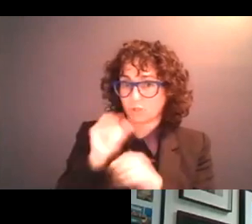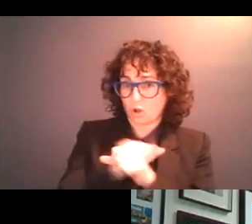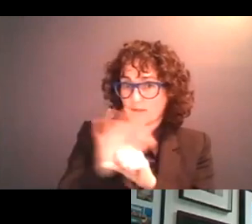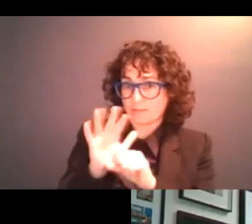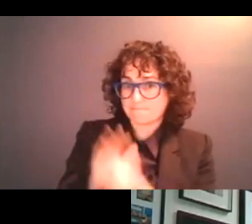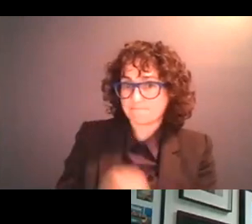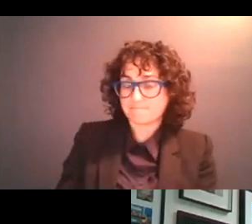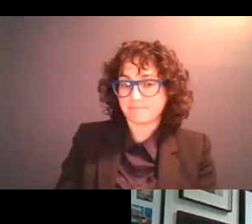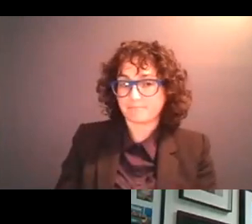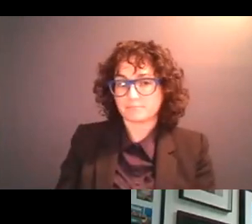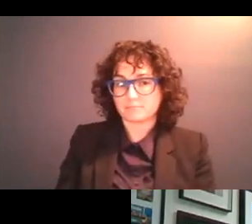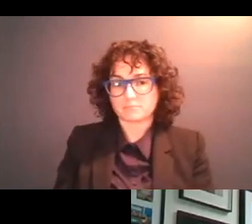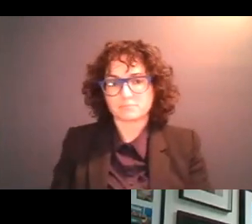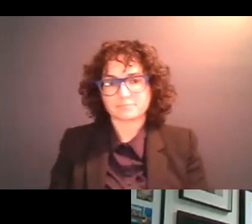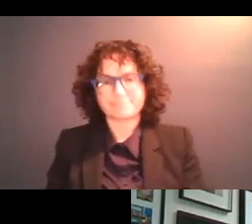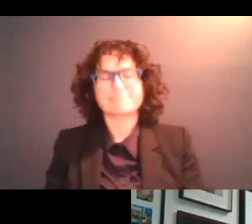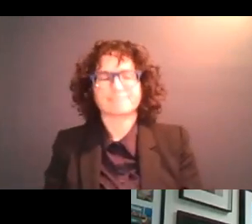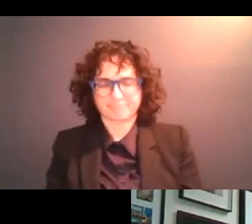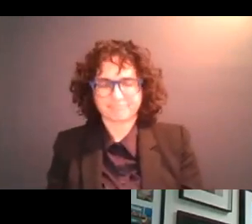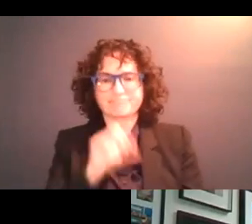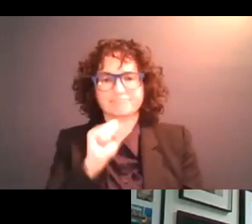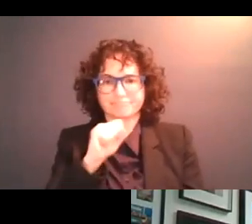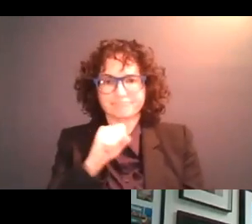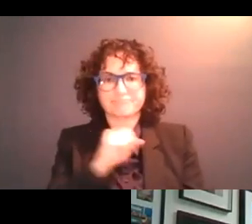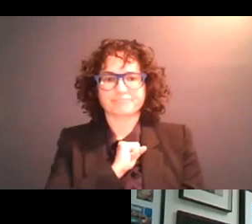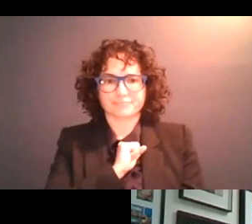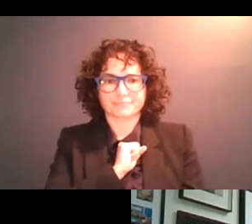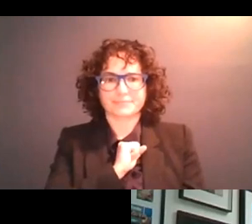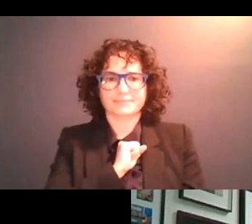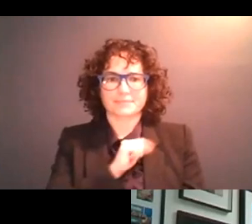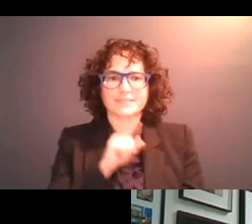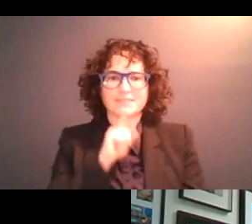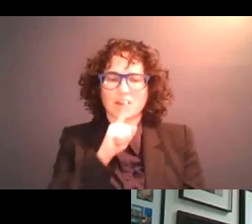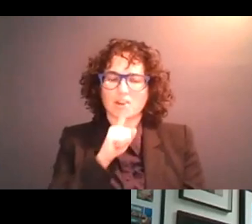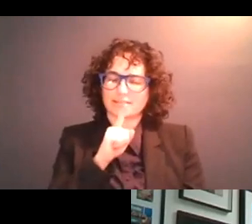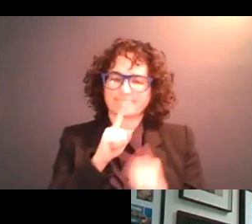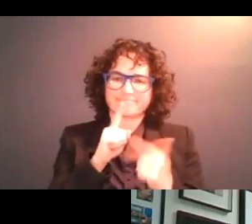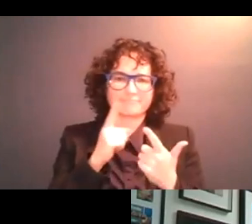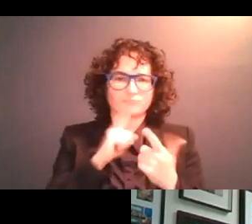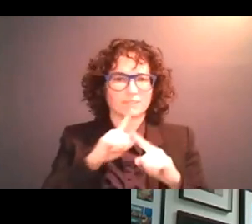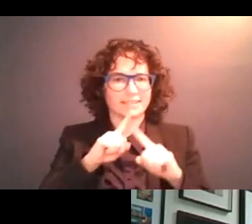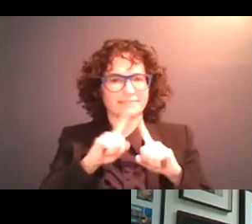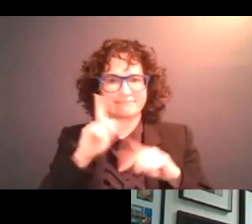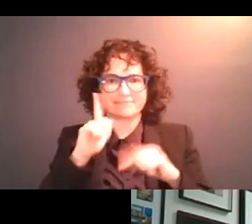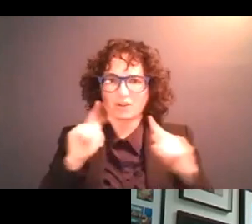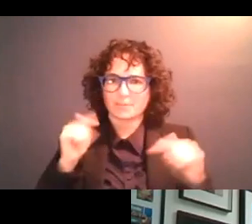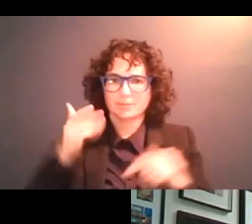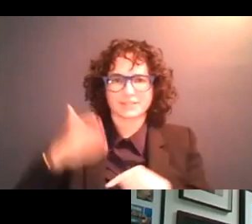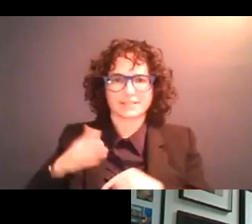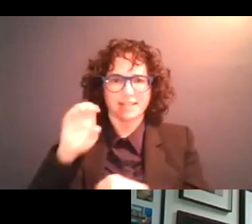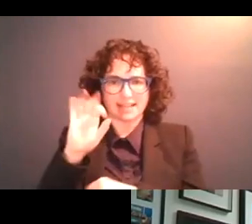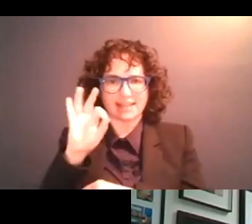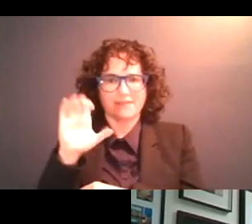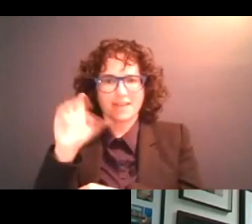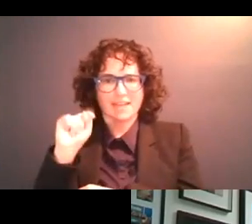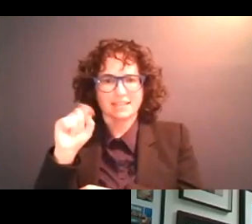COVID-19? Yeah, we have received it's a very variable side effects or any of the symptoms if you ever